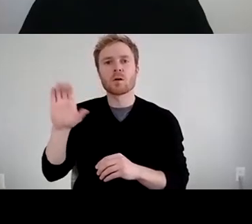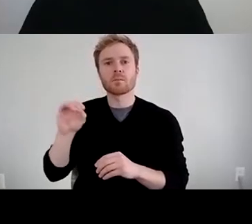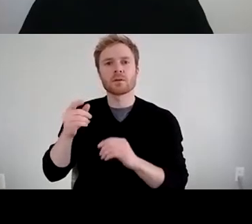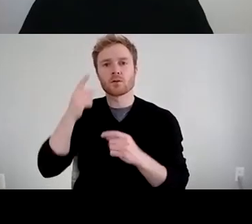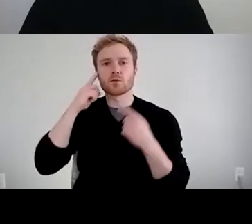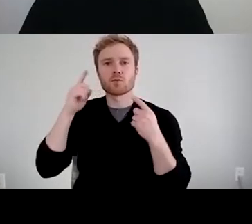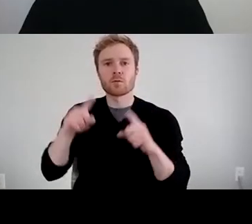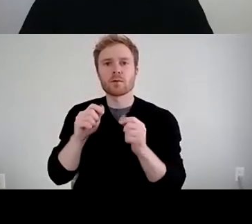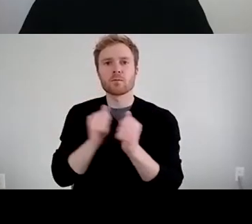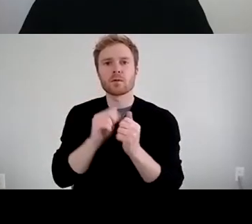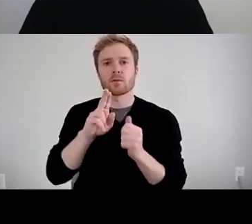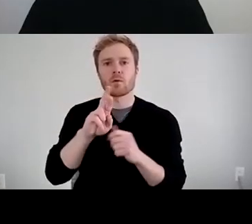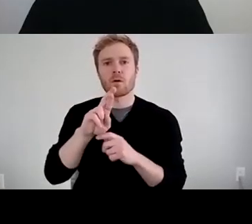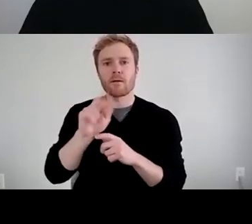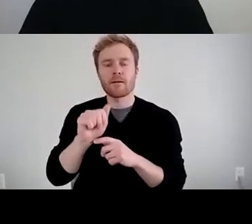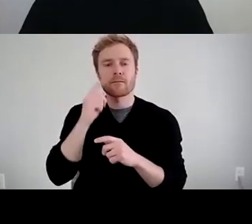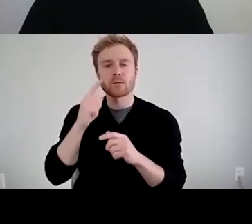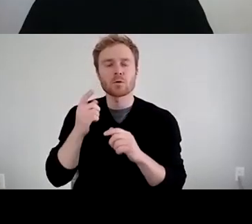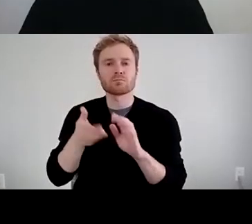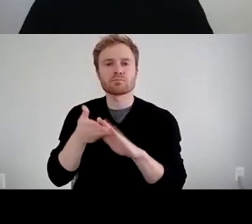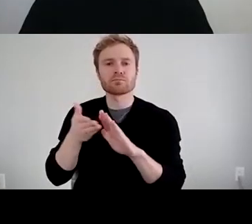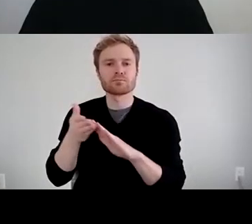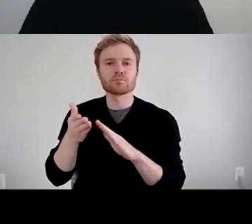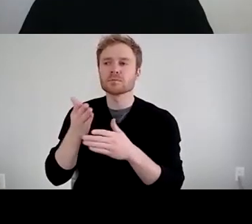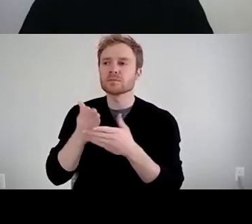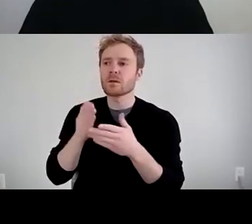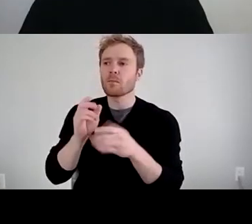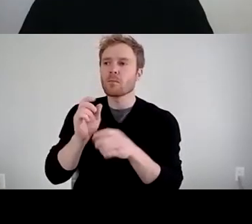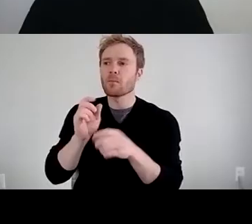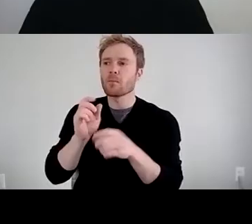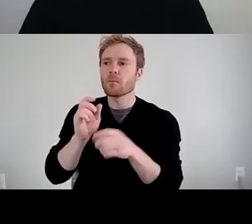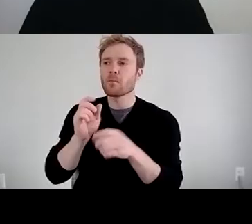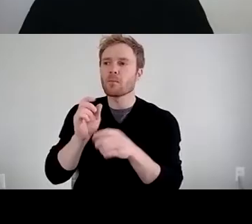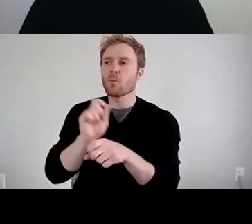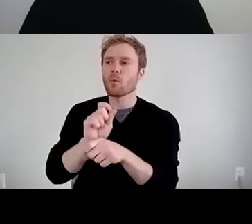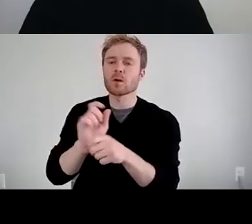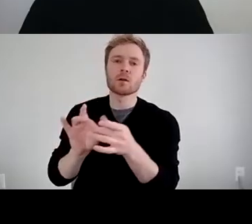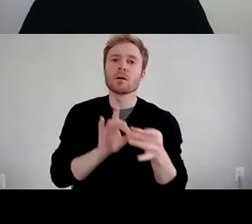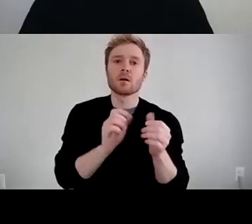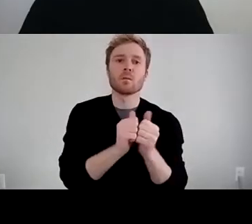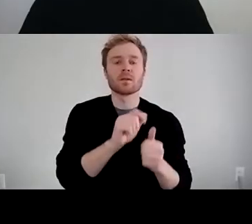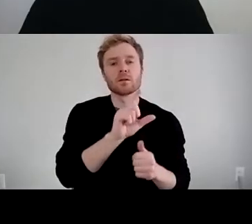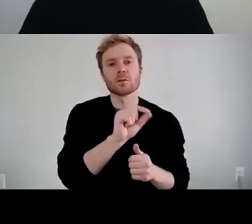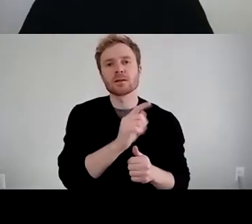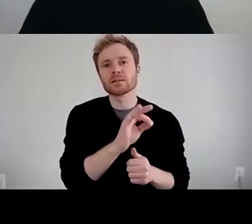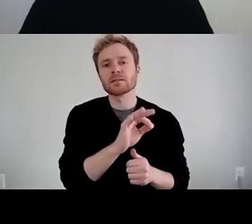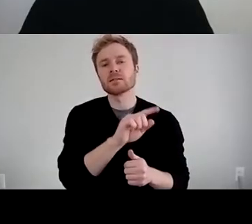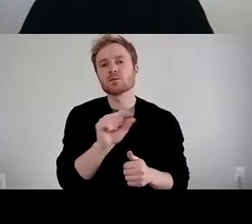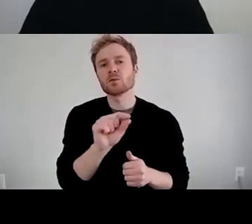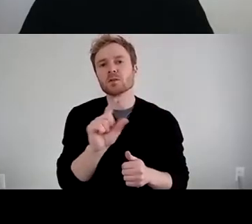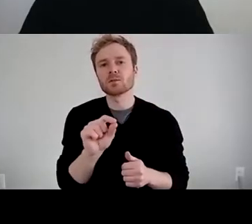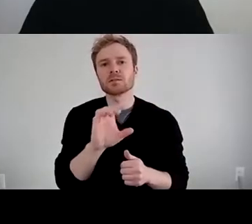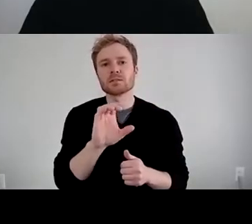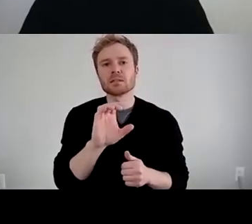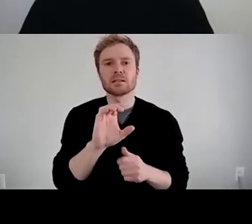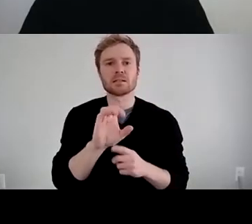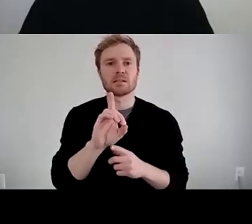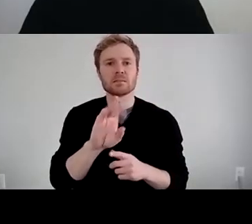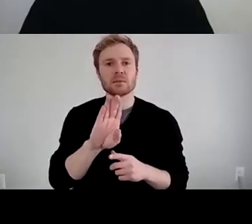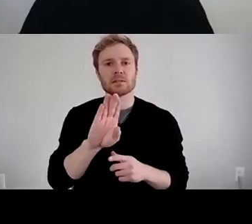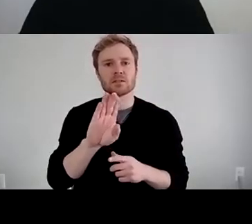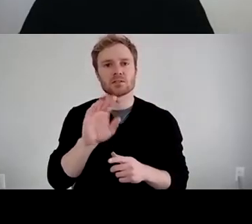Aye. Any opposed? Bill is recommended. Bill 1081. Bill 1081, resolution